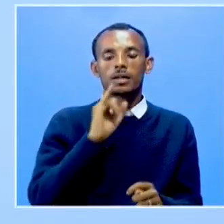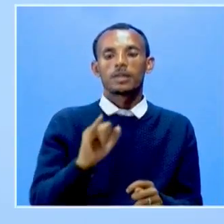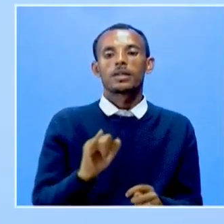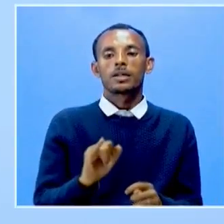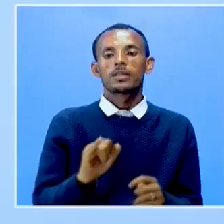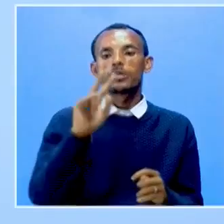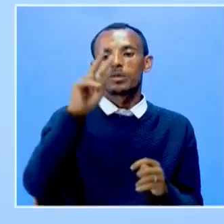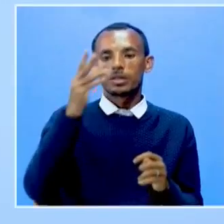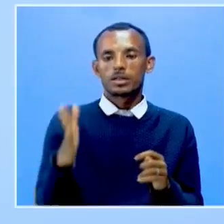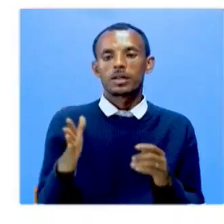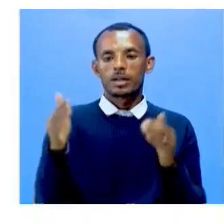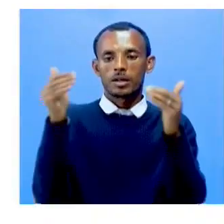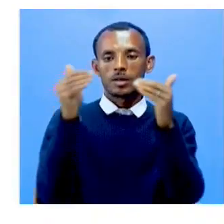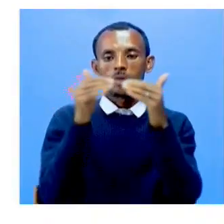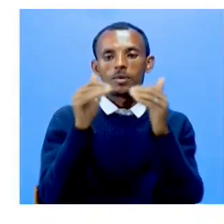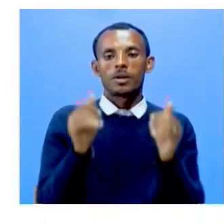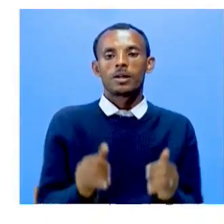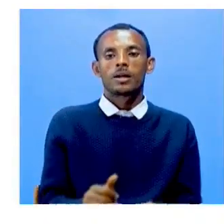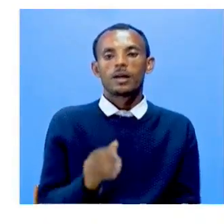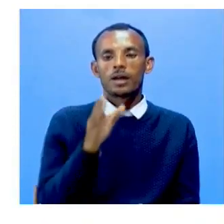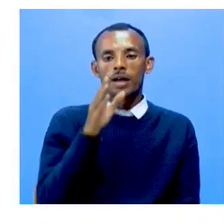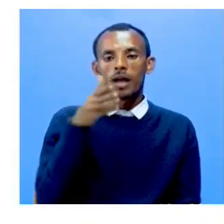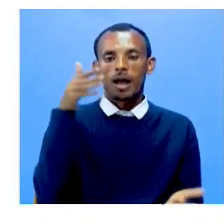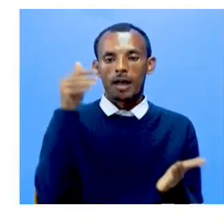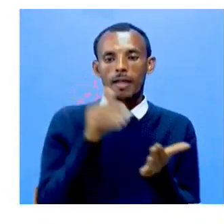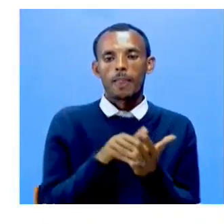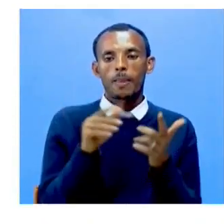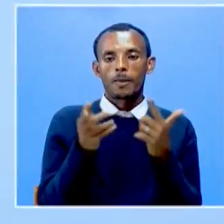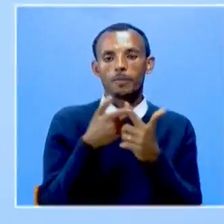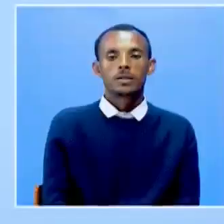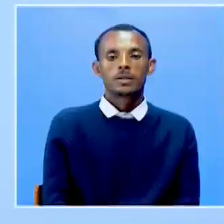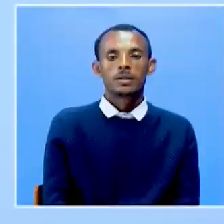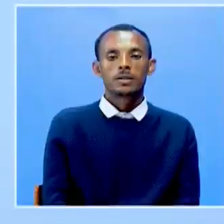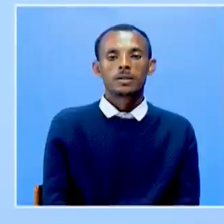isosceles triangle. Again, second,